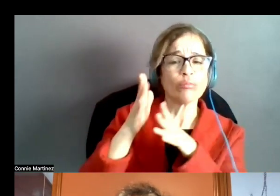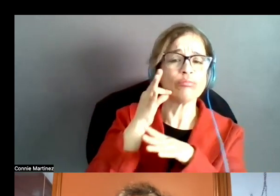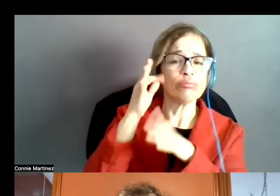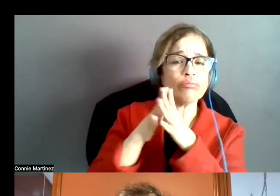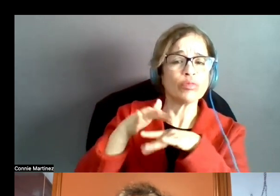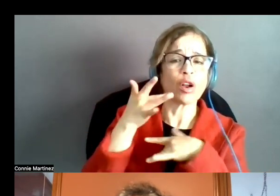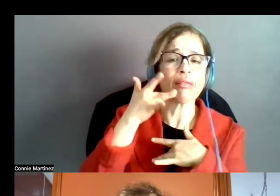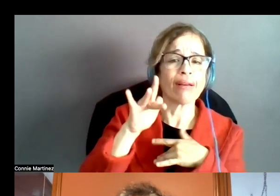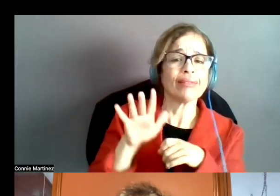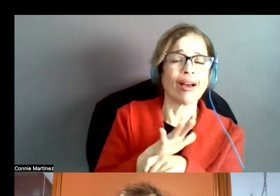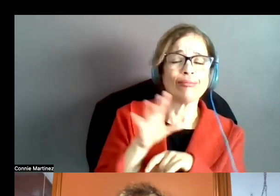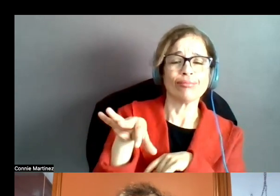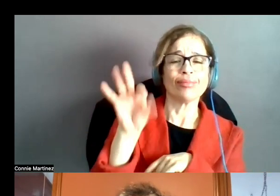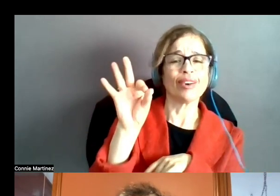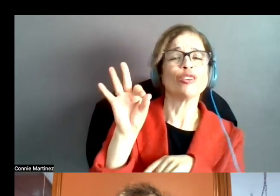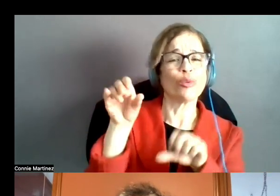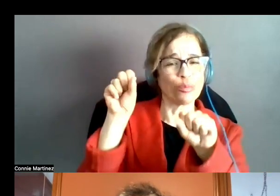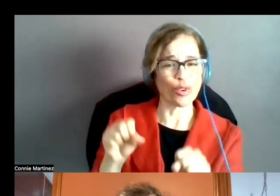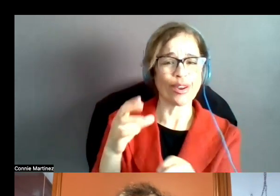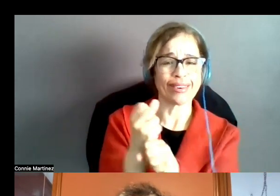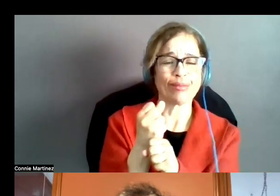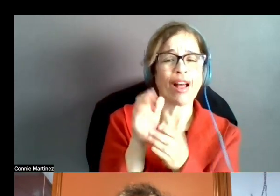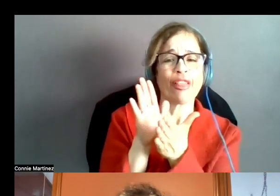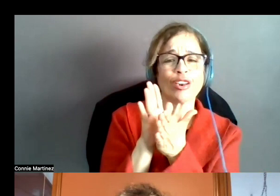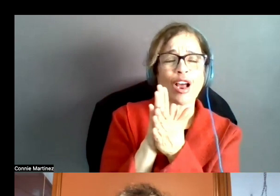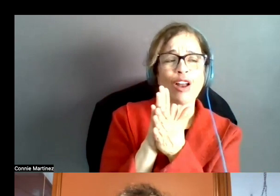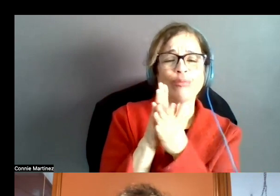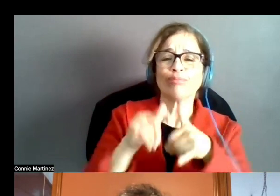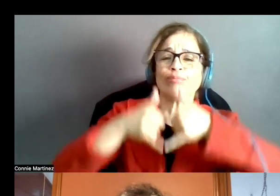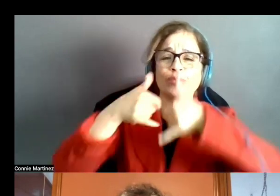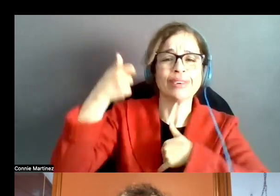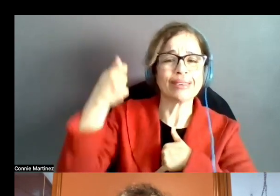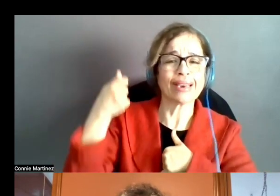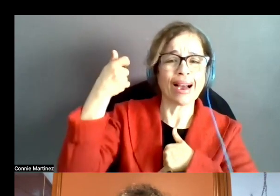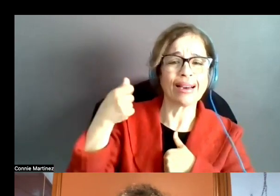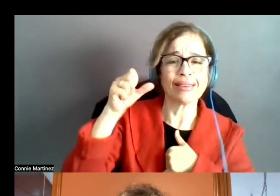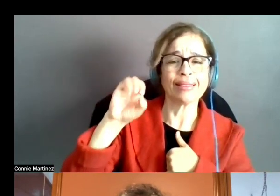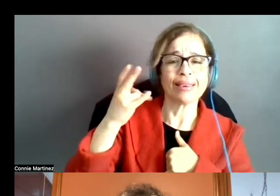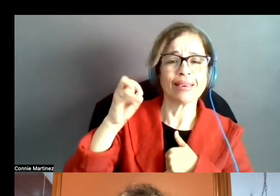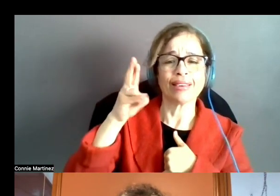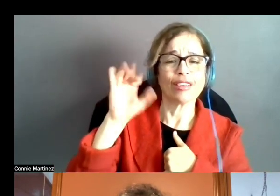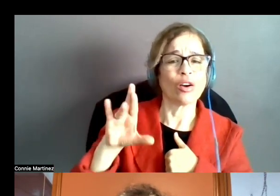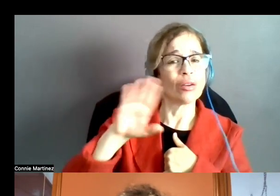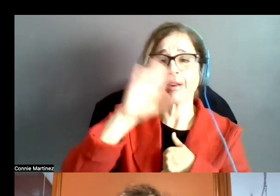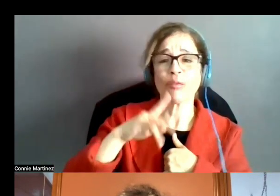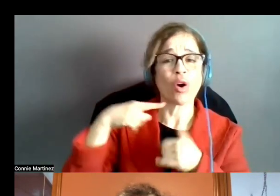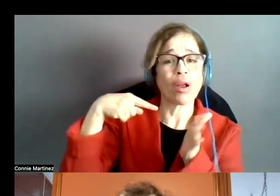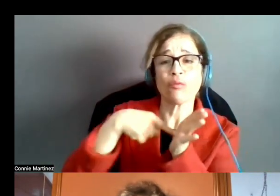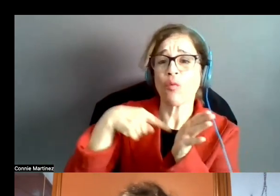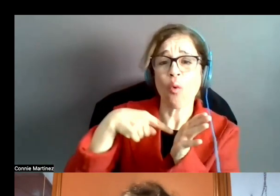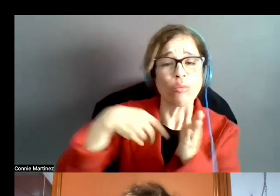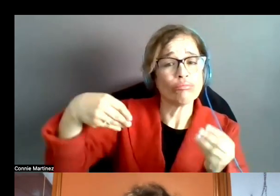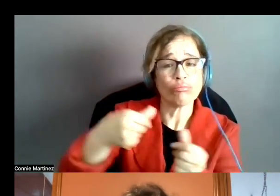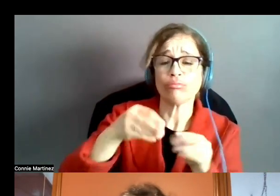was lucky enough to be able to get a scholarship, and because I'll never be able to afford for sure